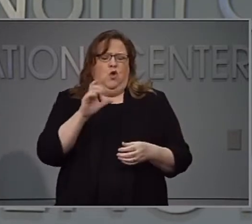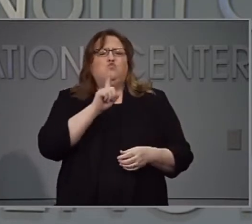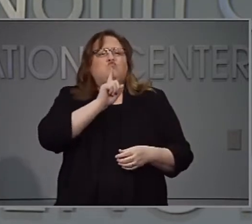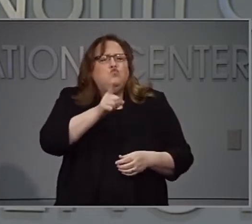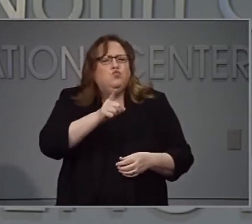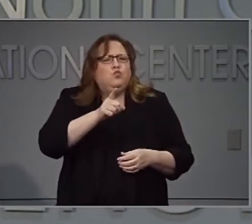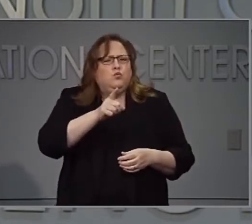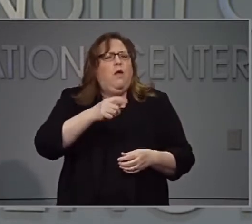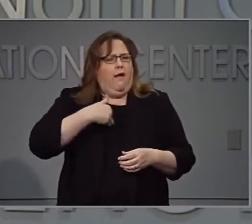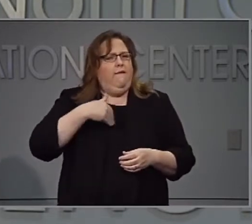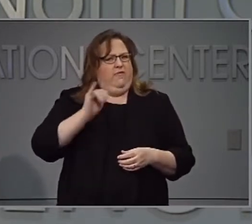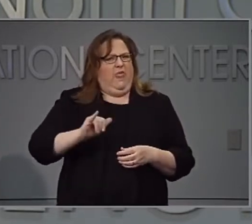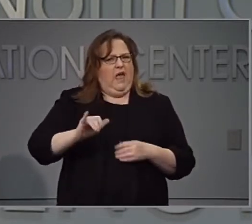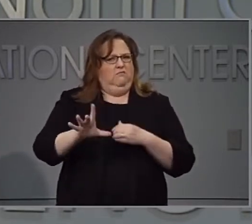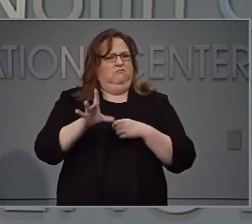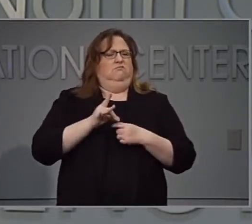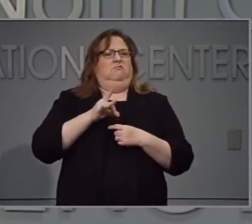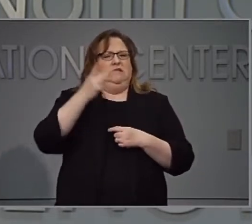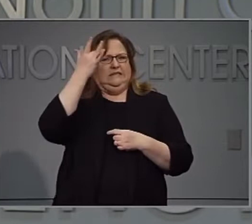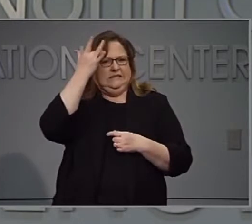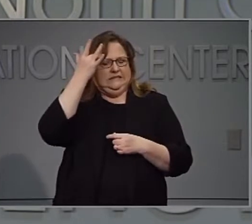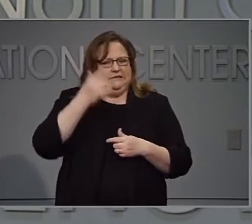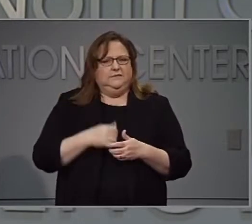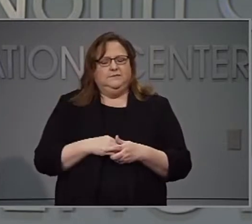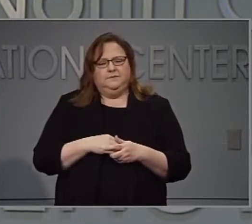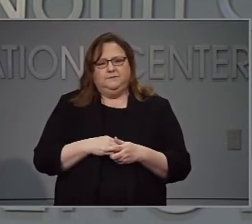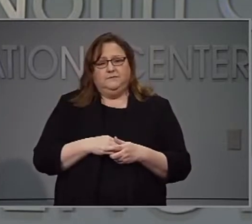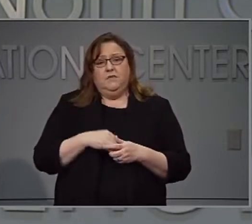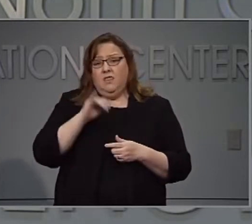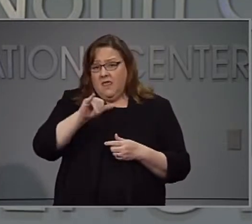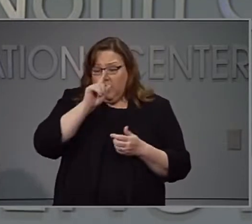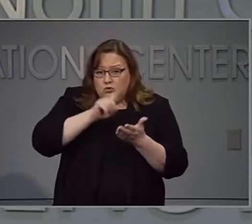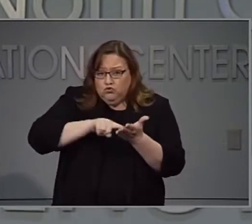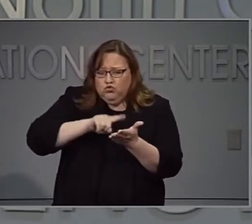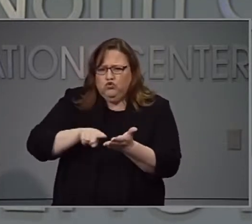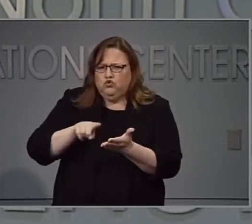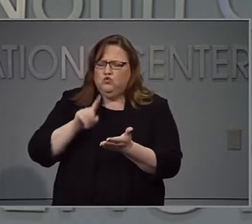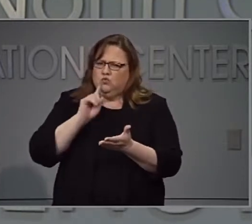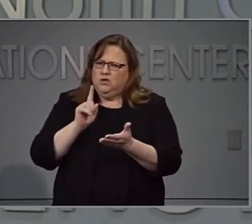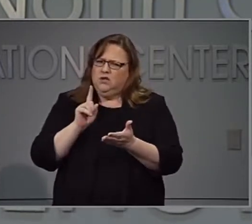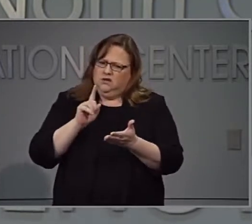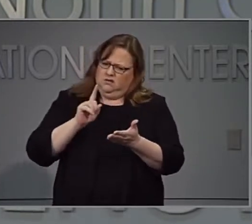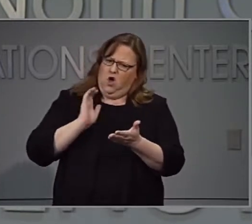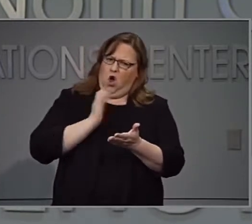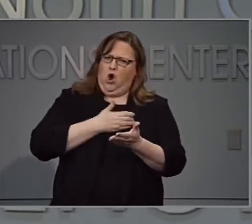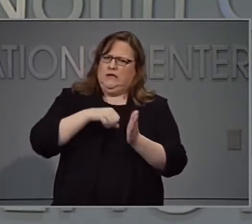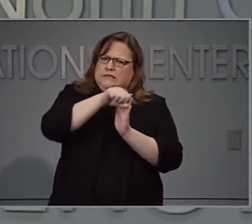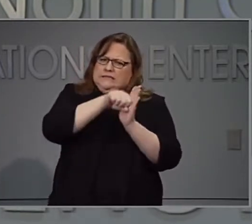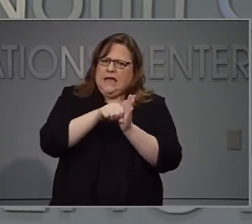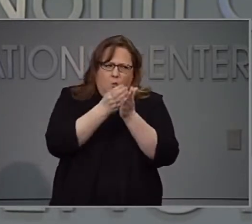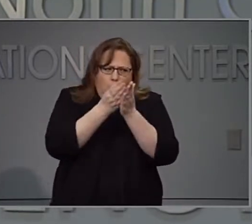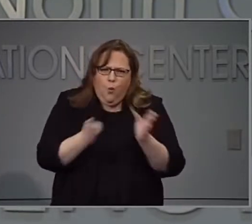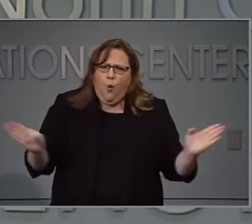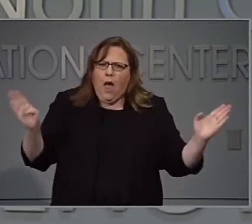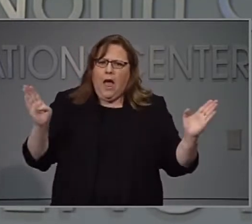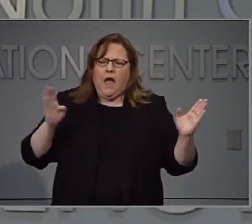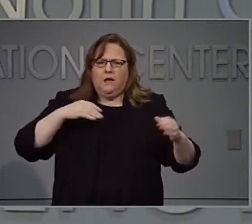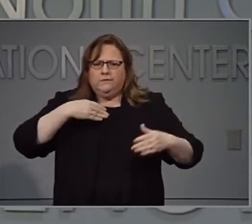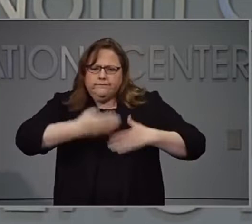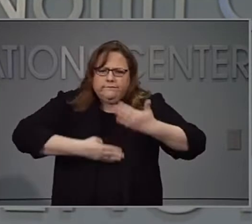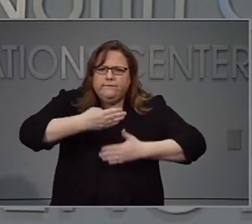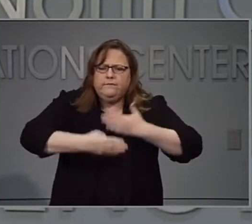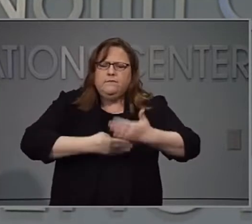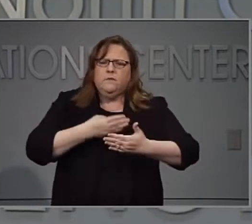This research is part of a coordinated statewide effort to learn more about what percentage of people have no